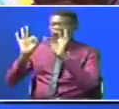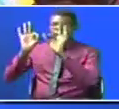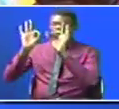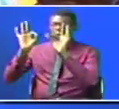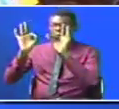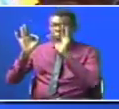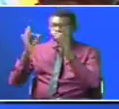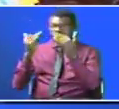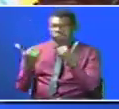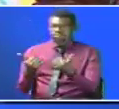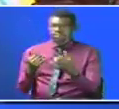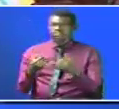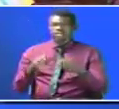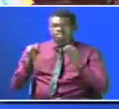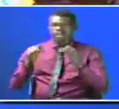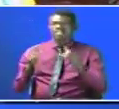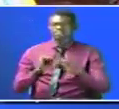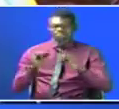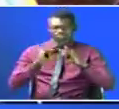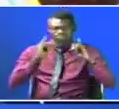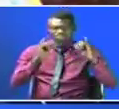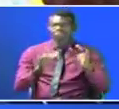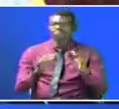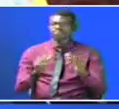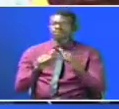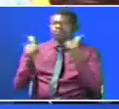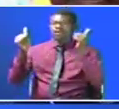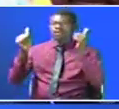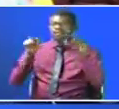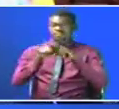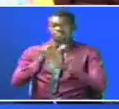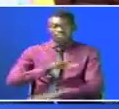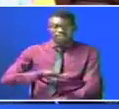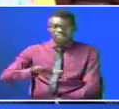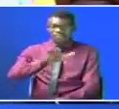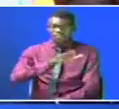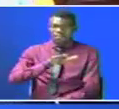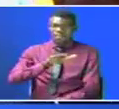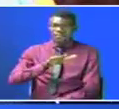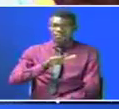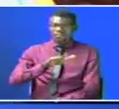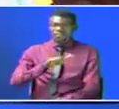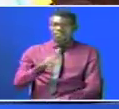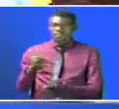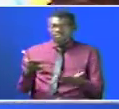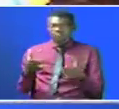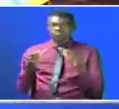doing is trying to tidy it up. The place where there will be the march past, where